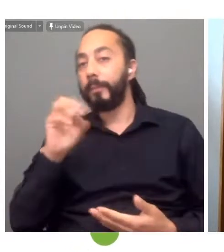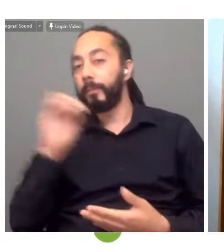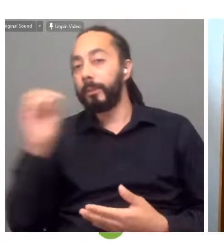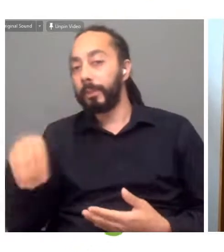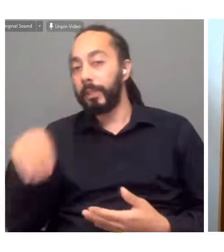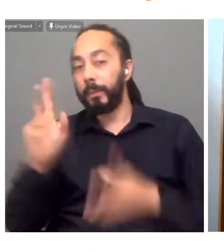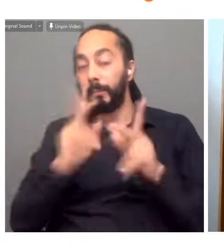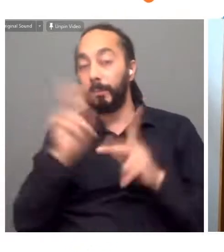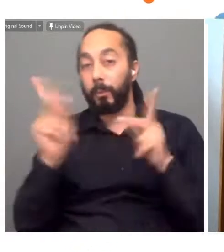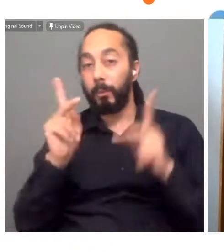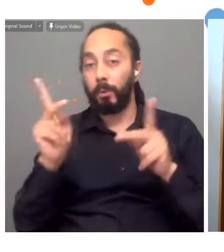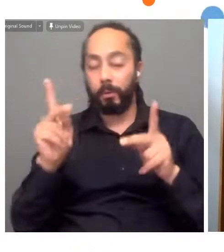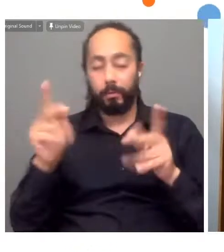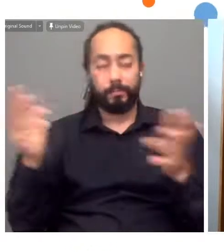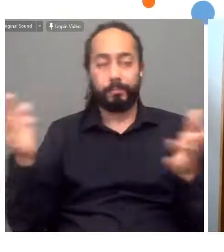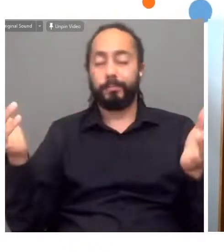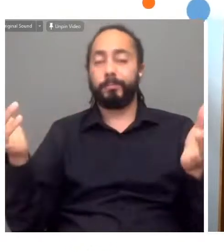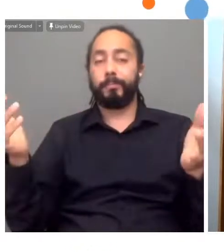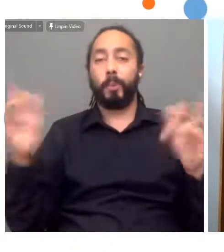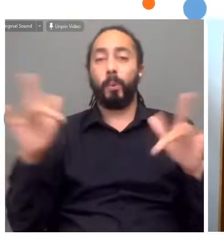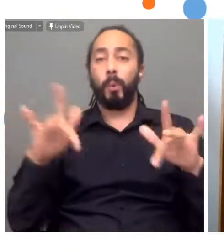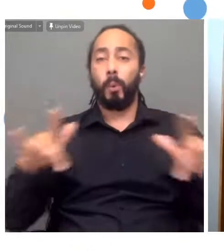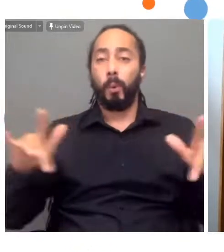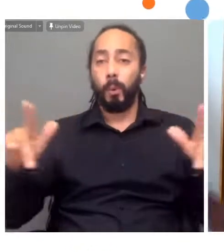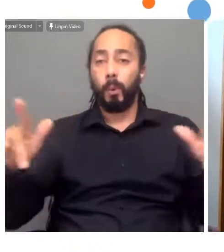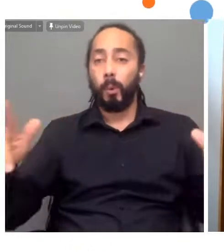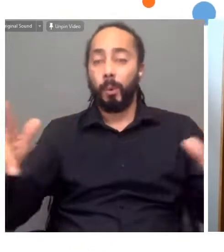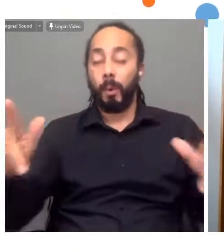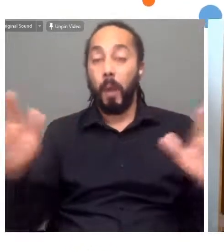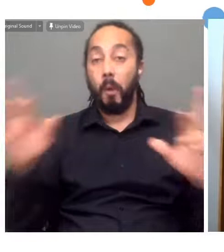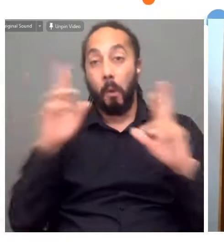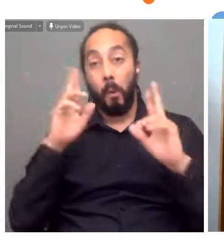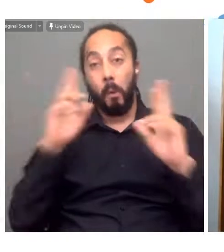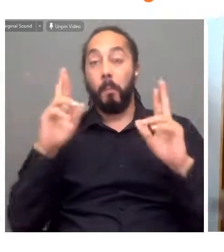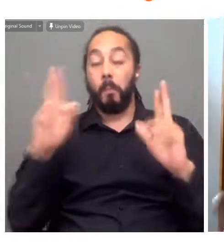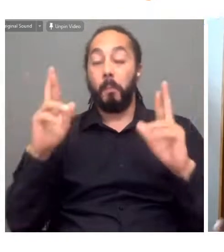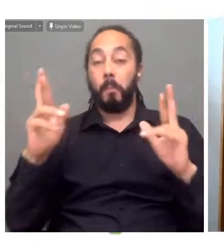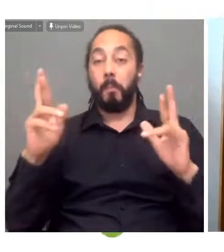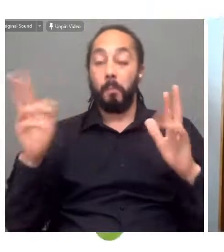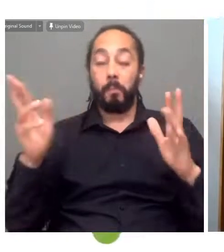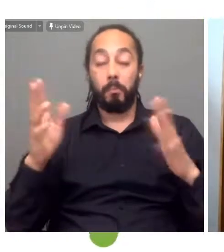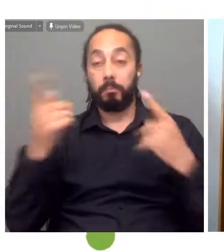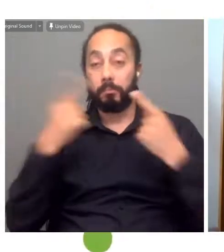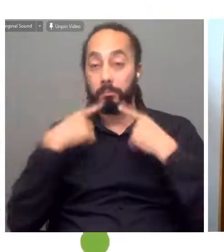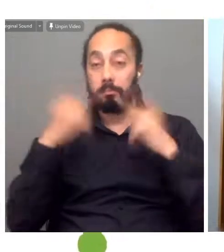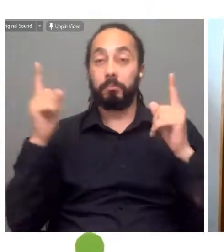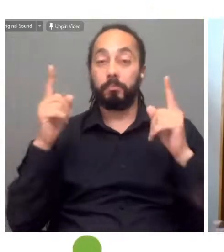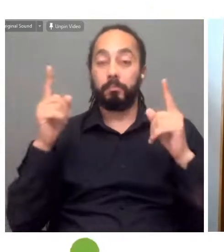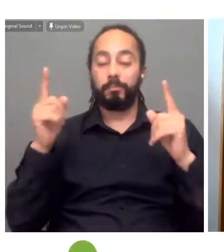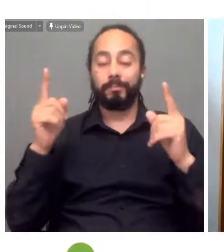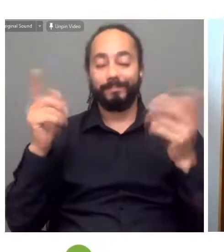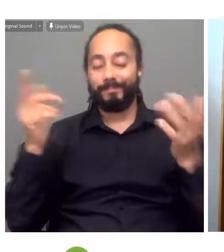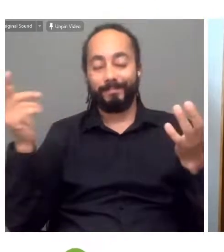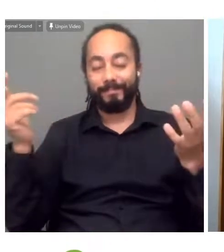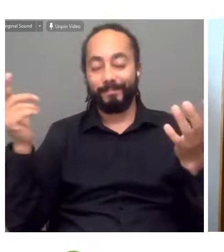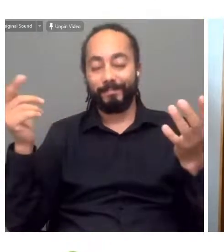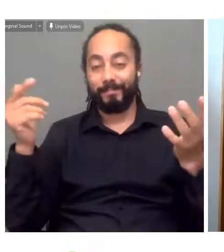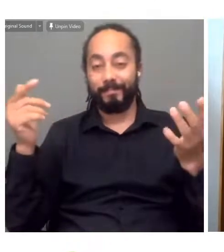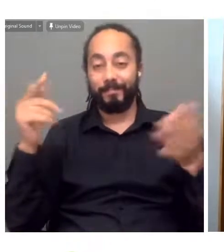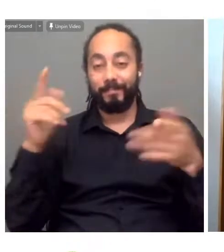be there, and you know, just cross our fingers and hope that everything's going to be fine. Like it's, yeah.